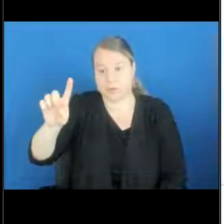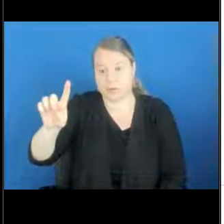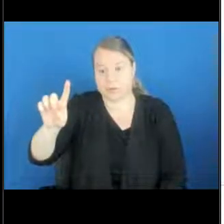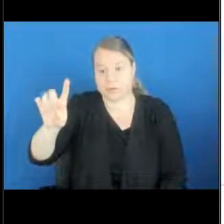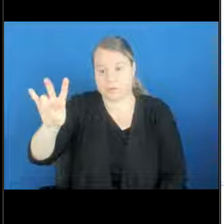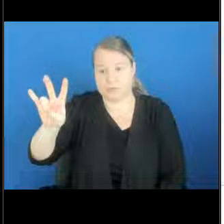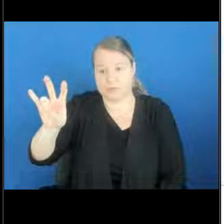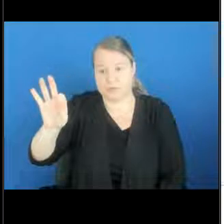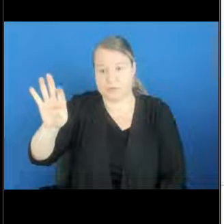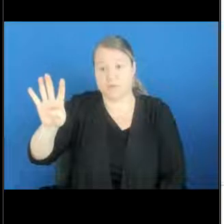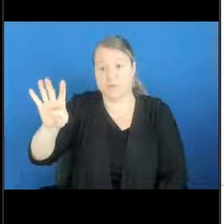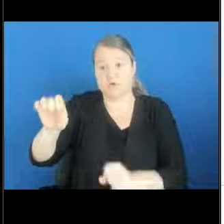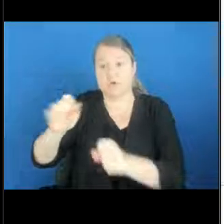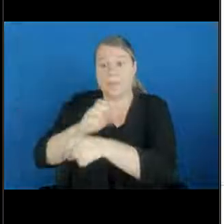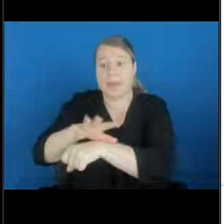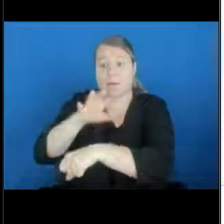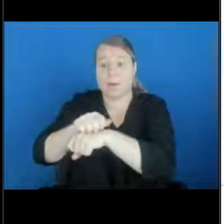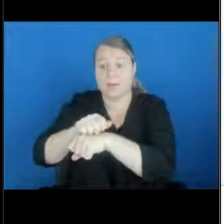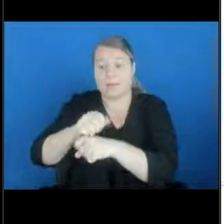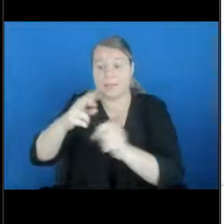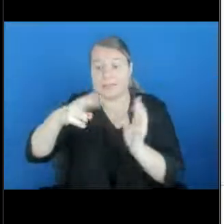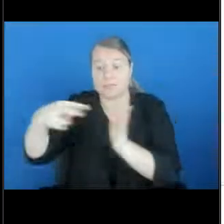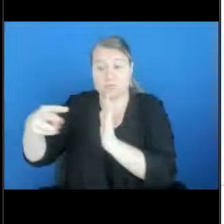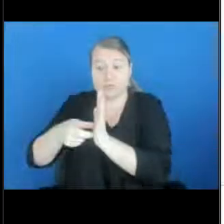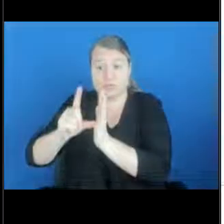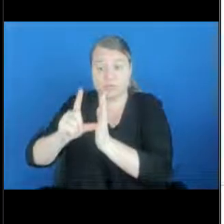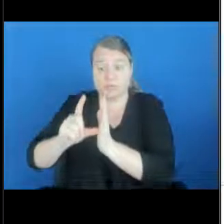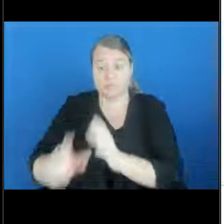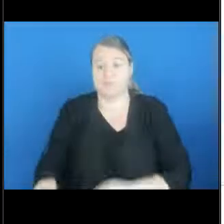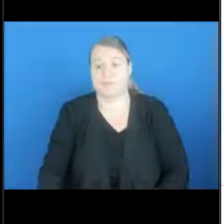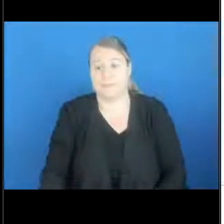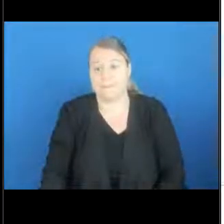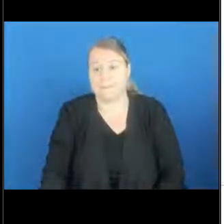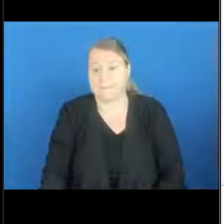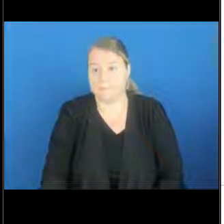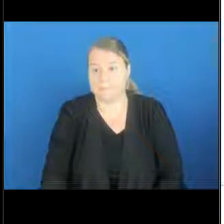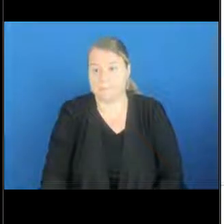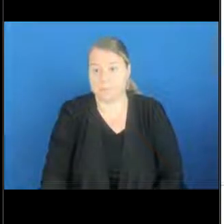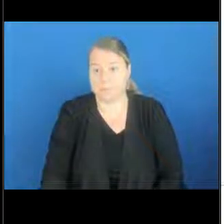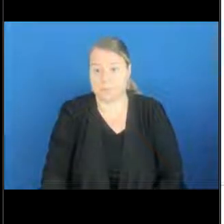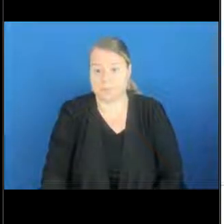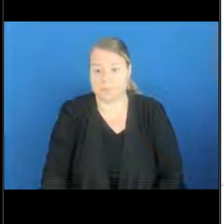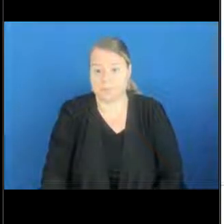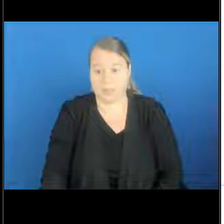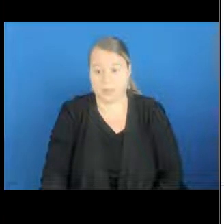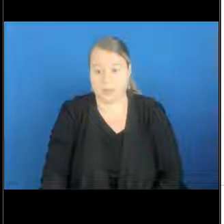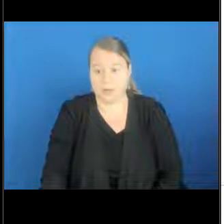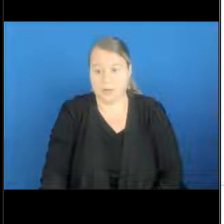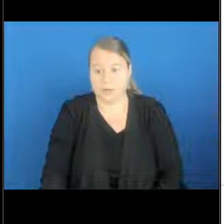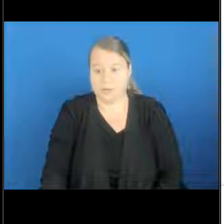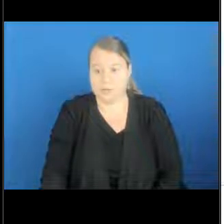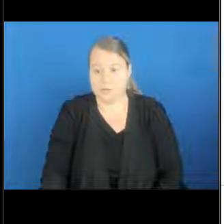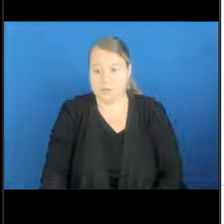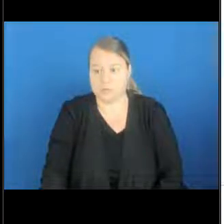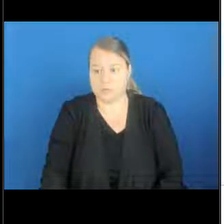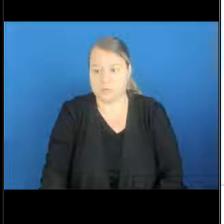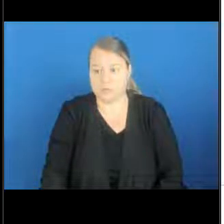703-259-1794 to make an appointment with appropriate VDOT staff. The EA and appendices are also available at the